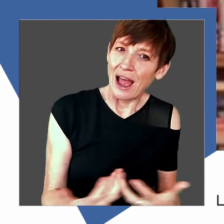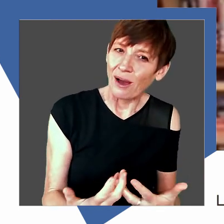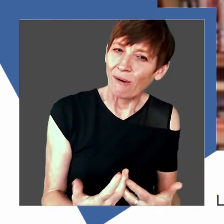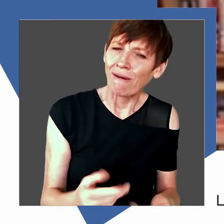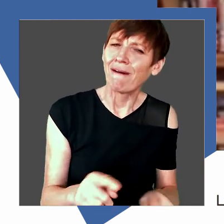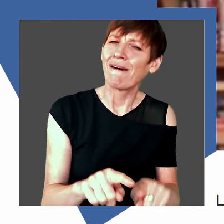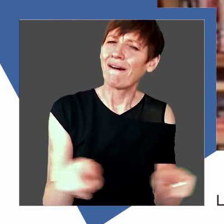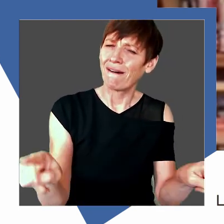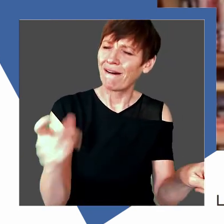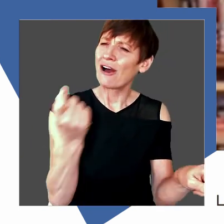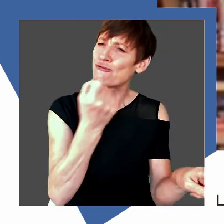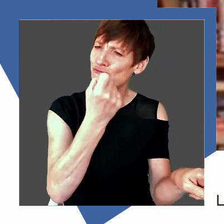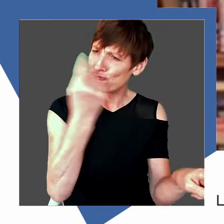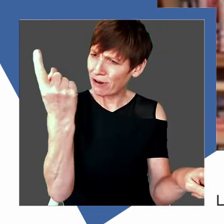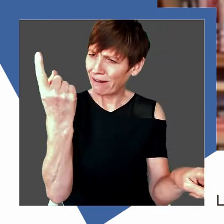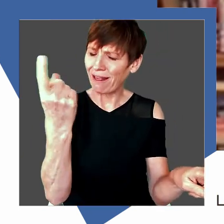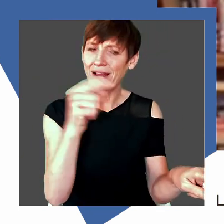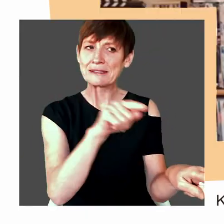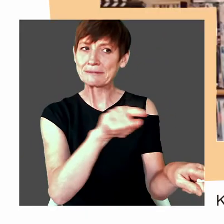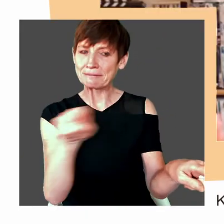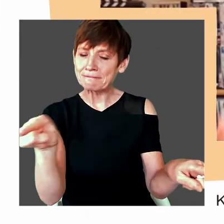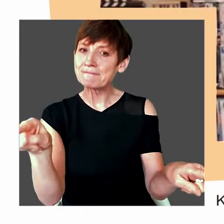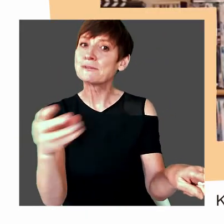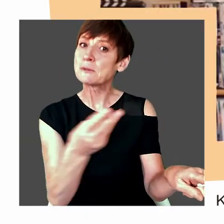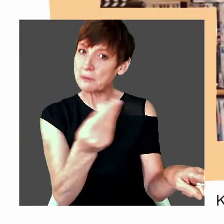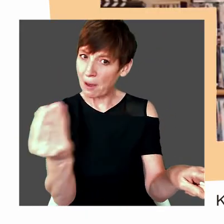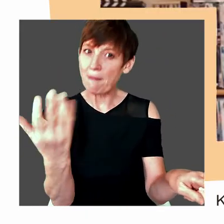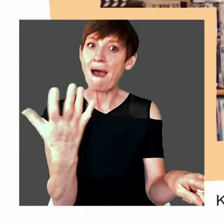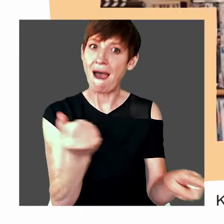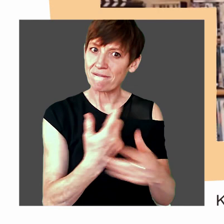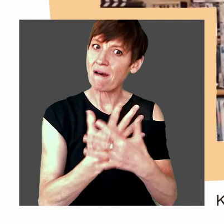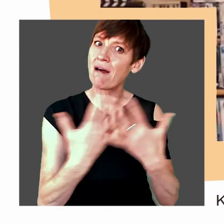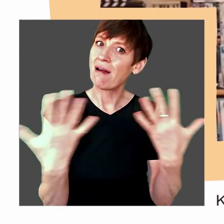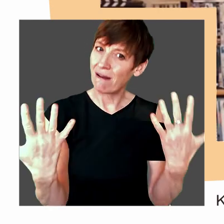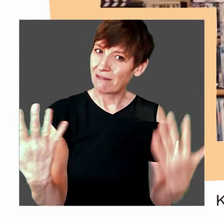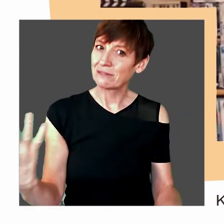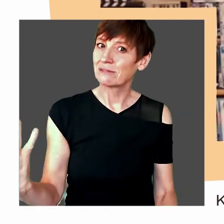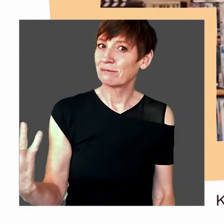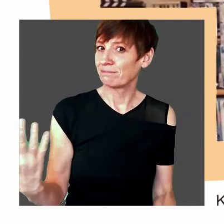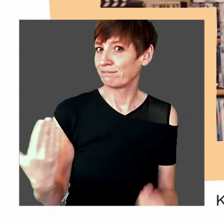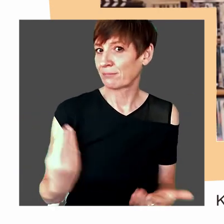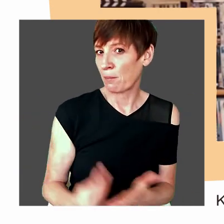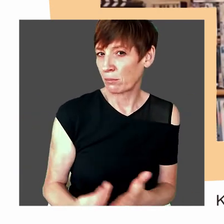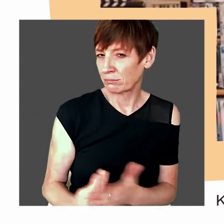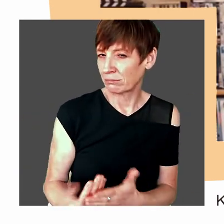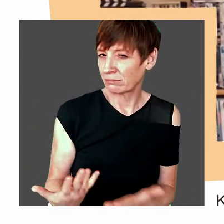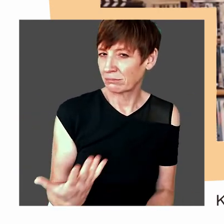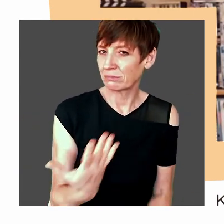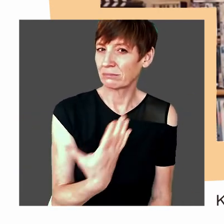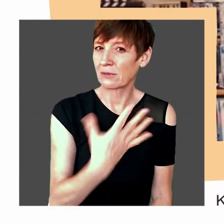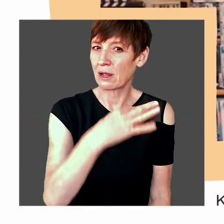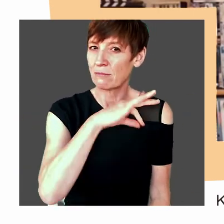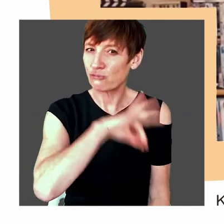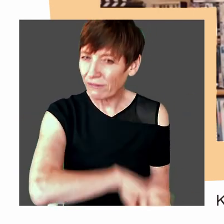there is a huge amount of independent wealth in the industry, and a huge amount of privilege. So a couple of us came